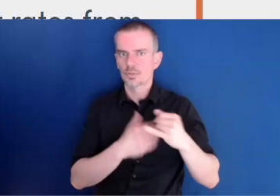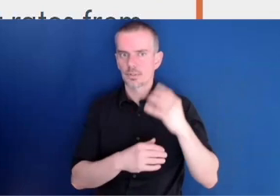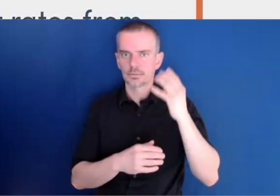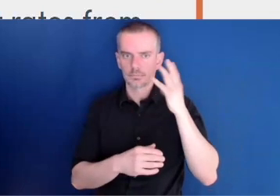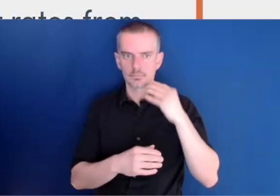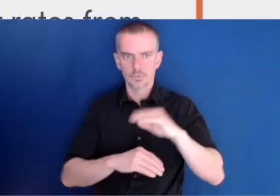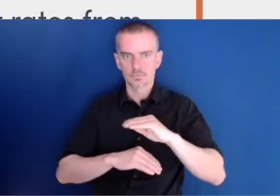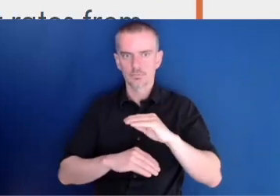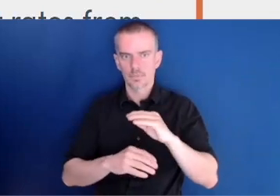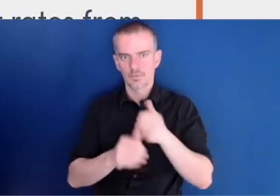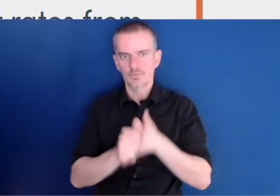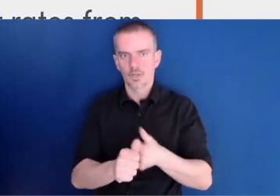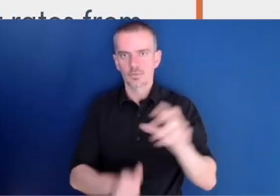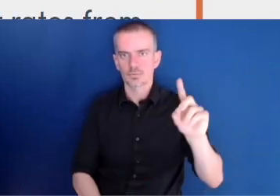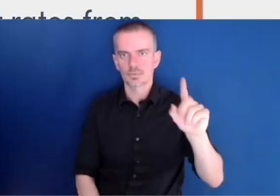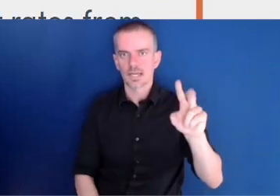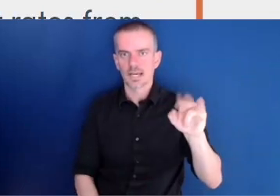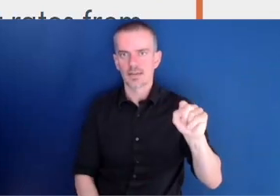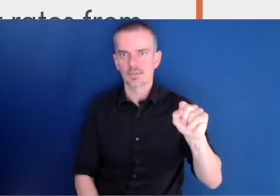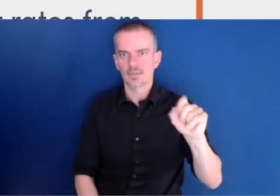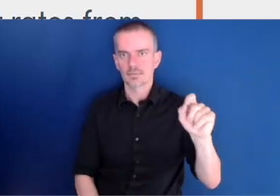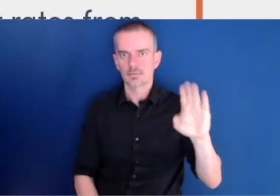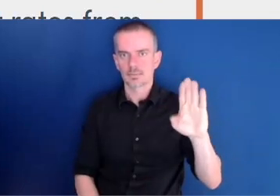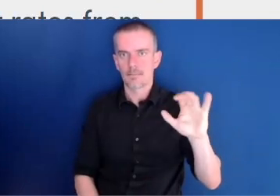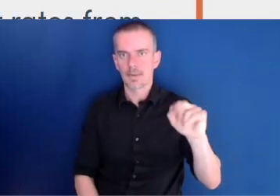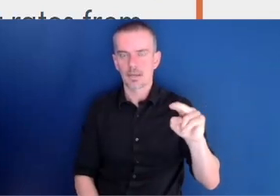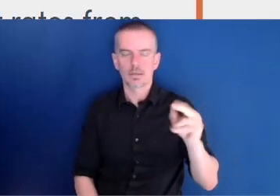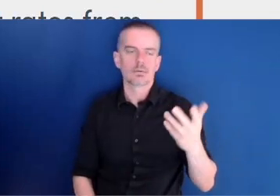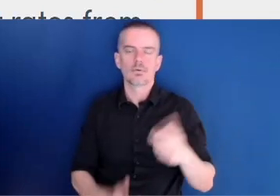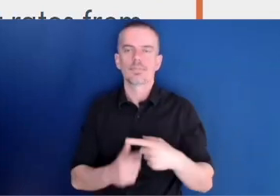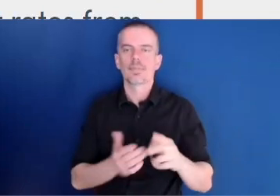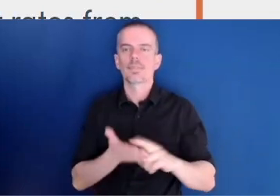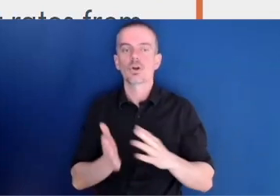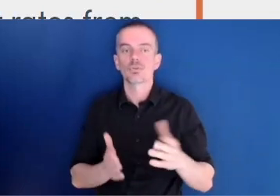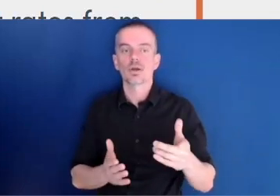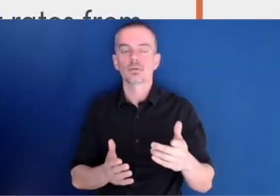these Davis-Bacon requirements. Then